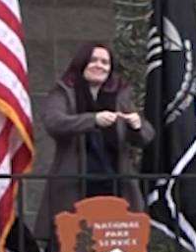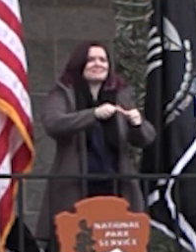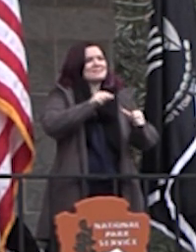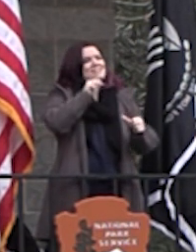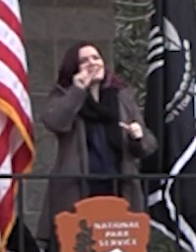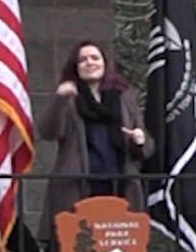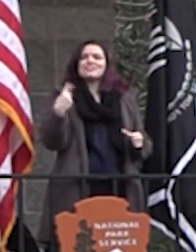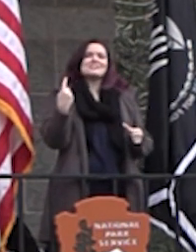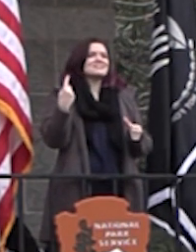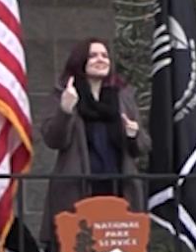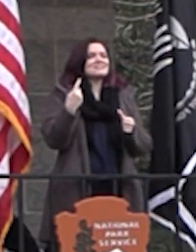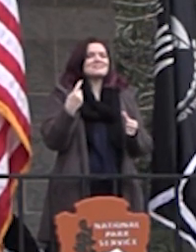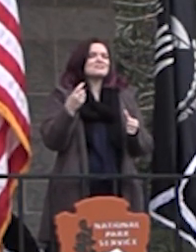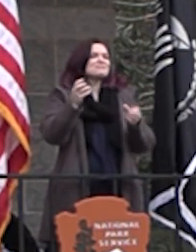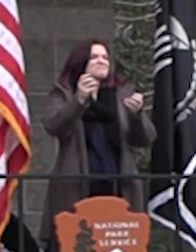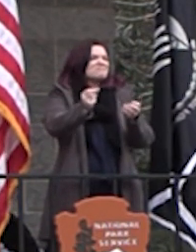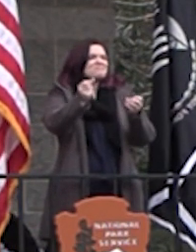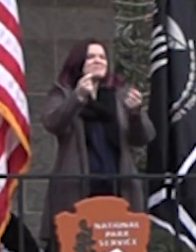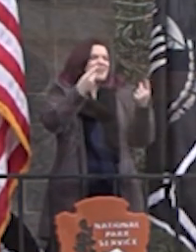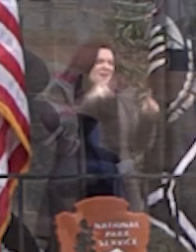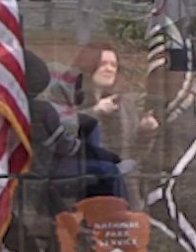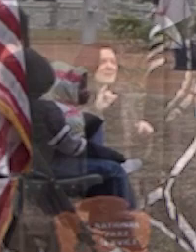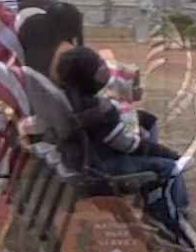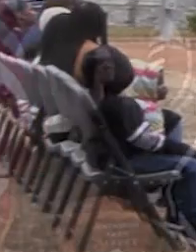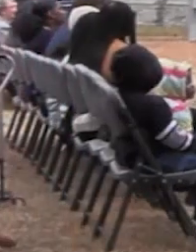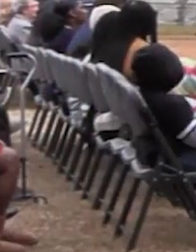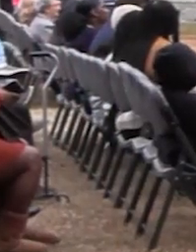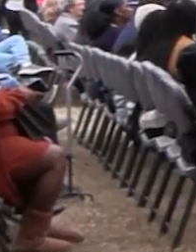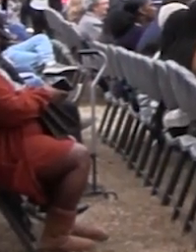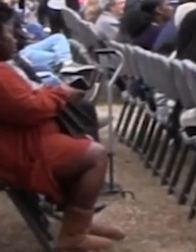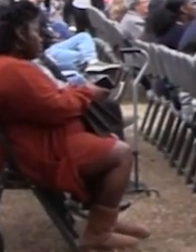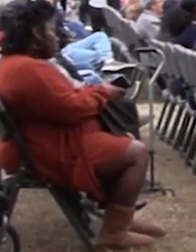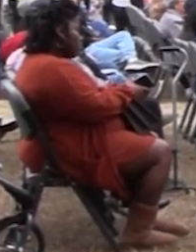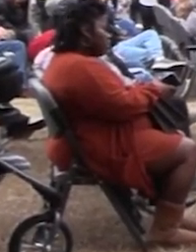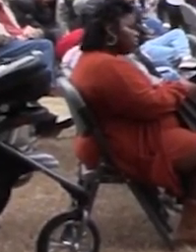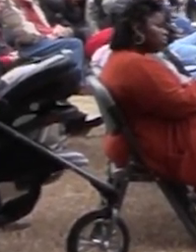mark in time. It's not just a mark of 10 years.